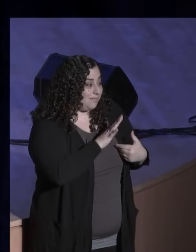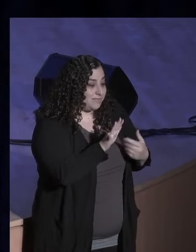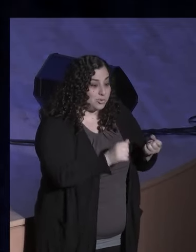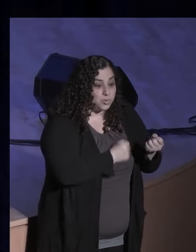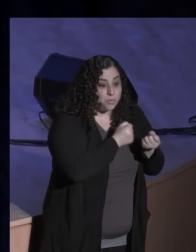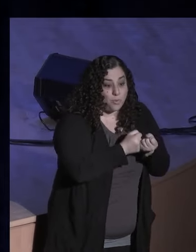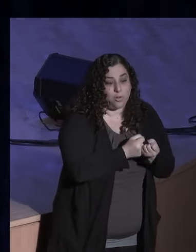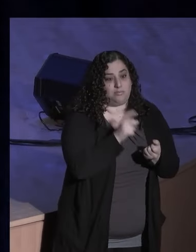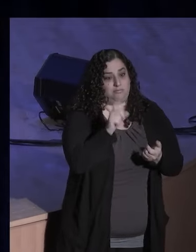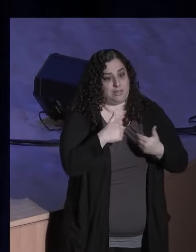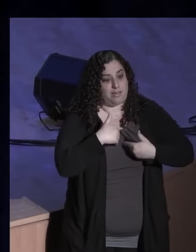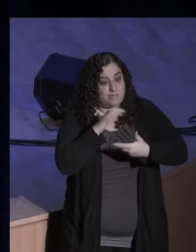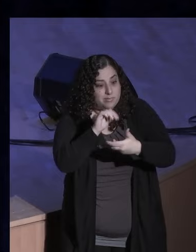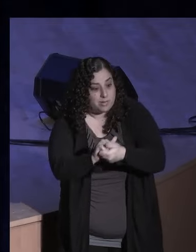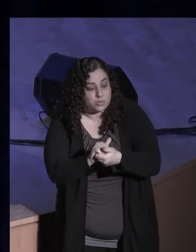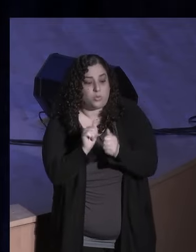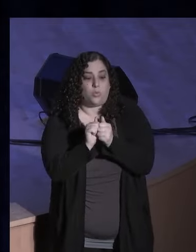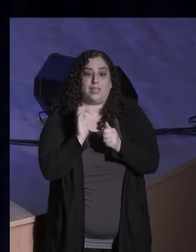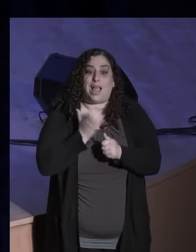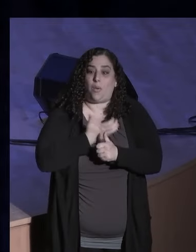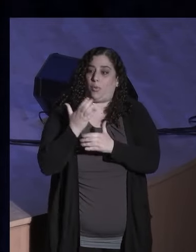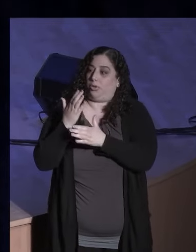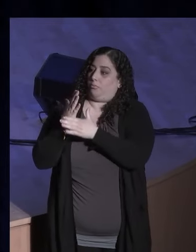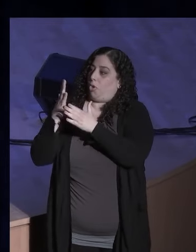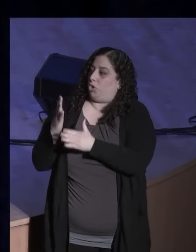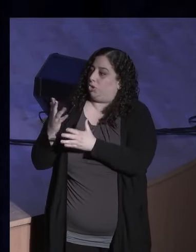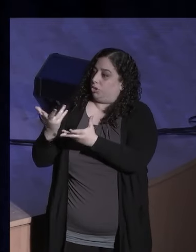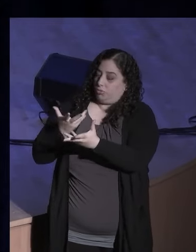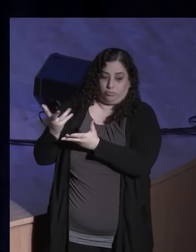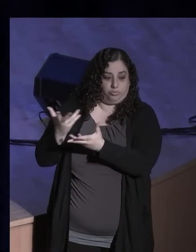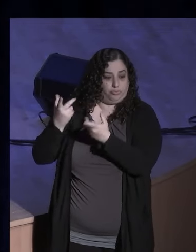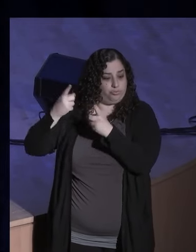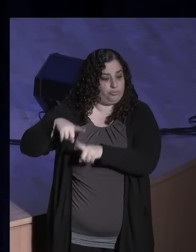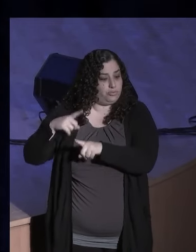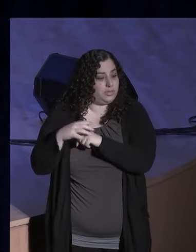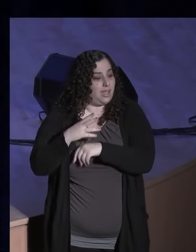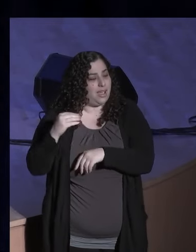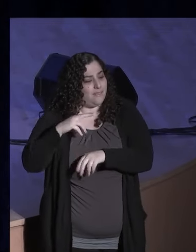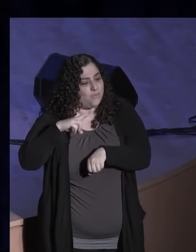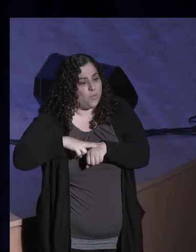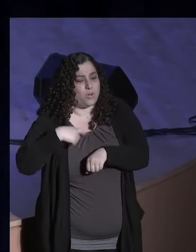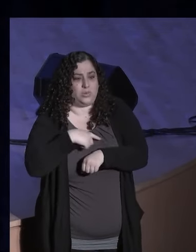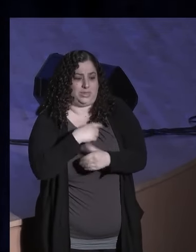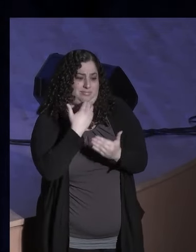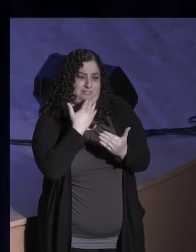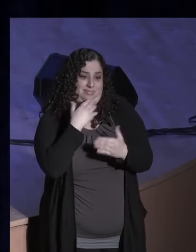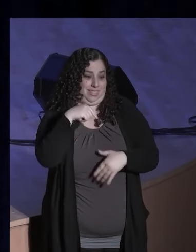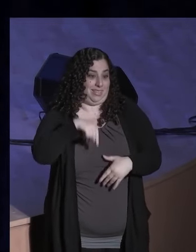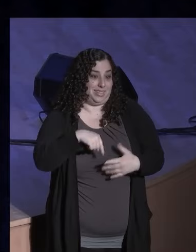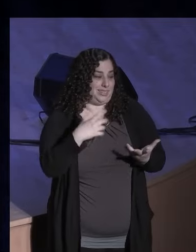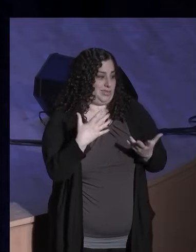our gratitude to NMAI for their steadfast partnership in this work on this year's festival, we're also